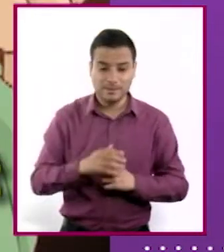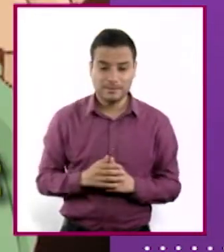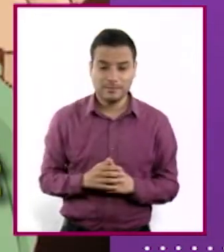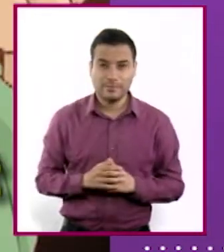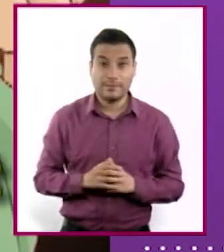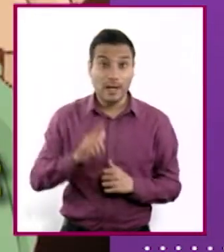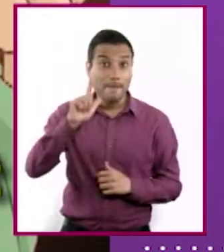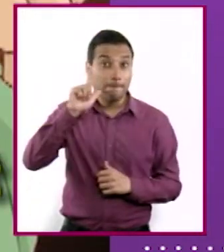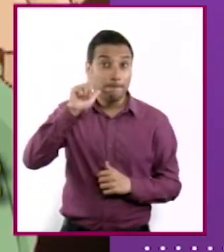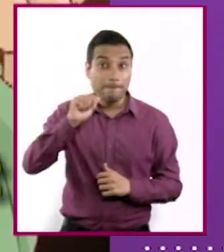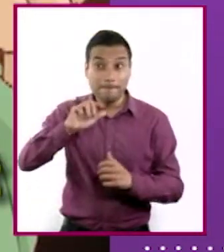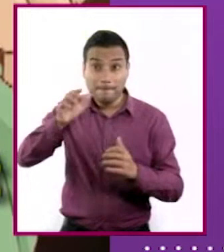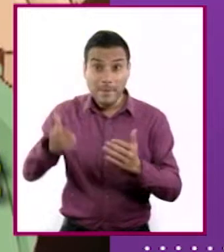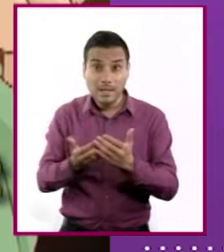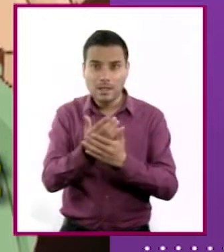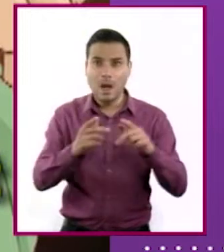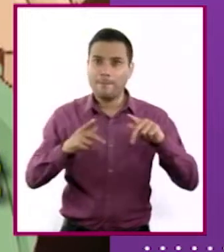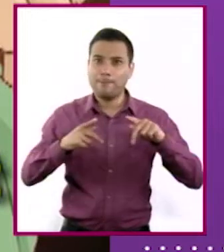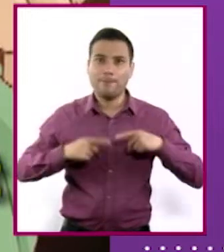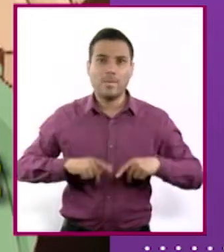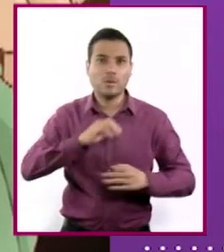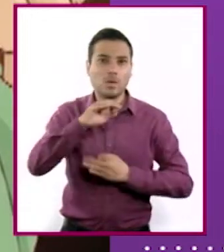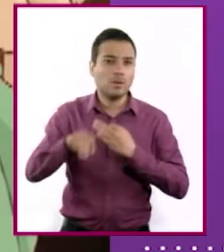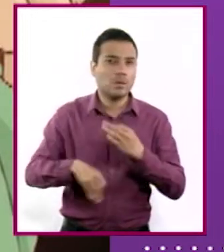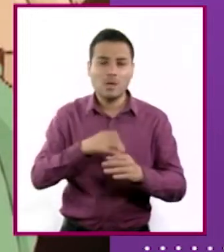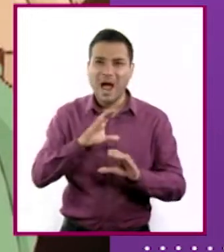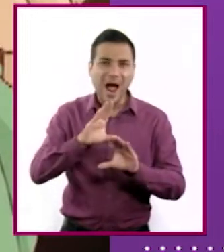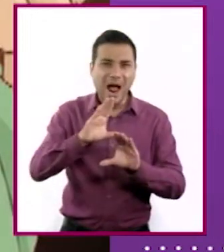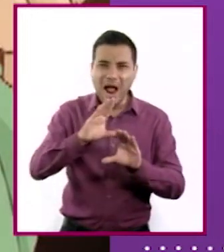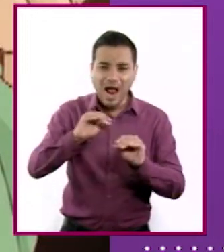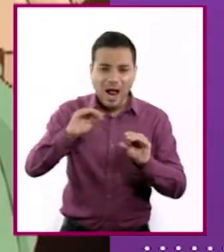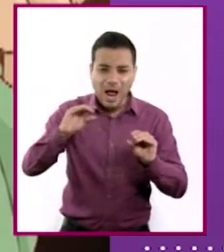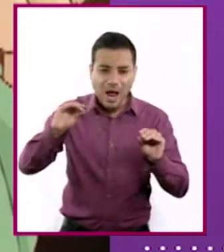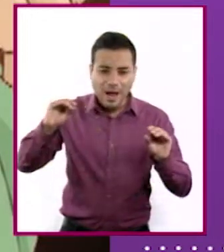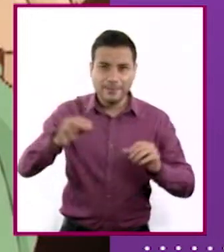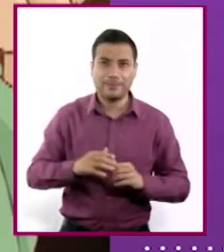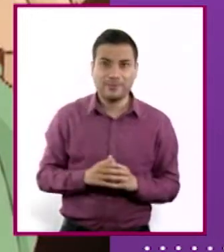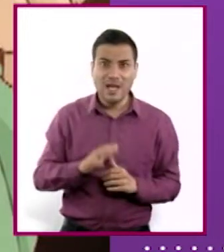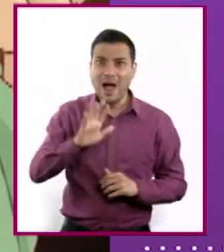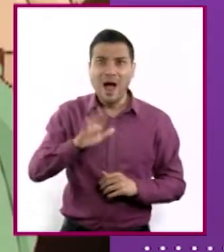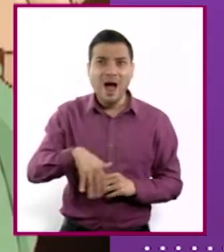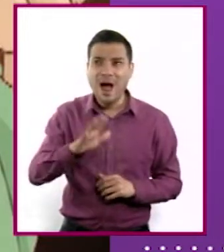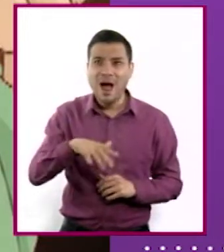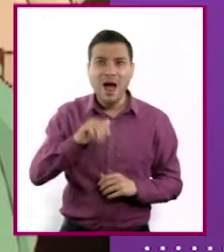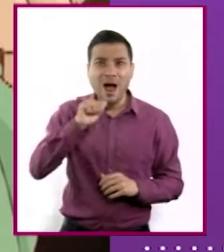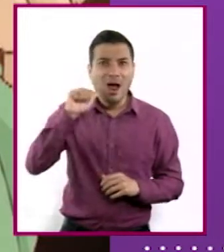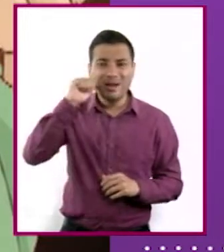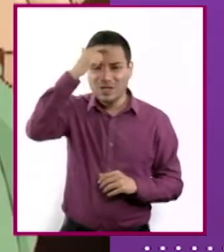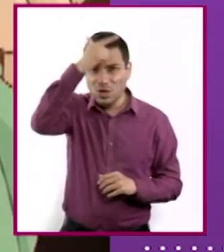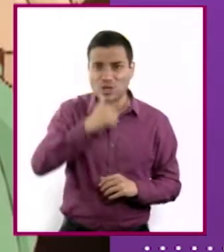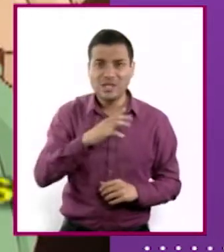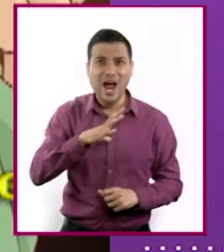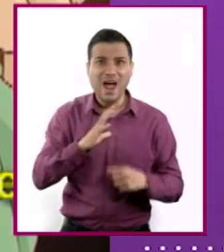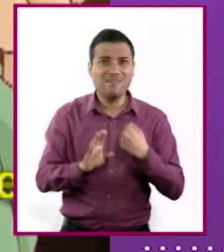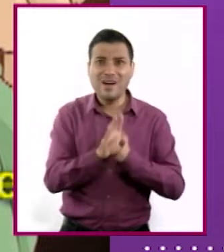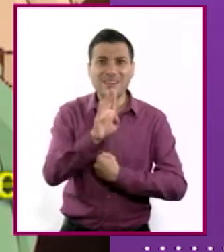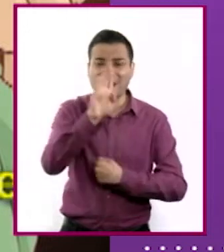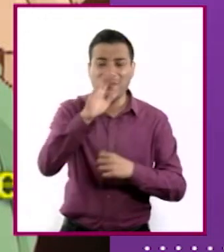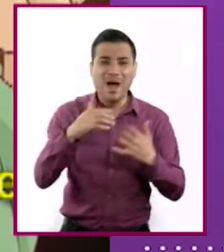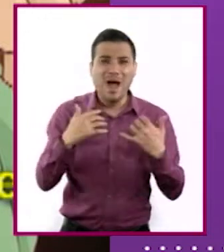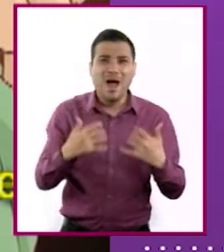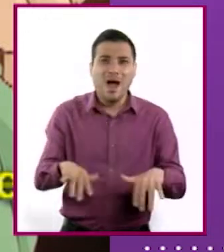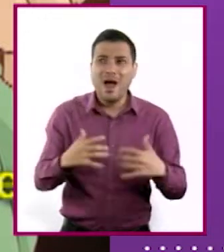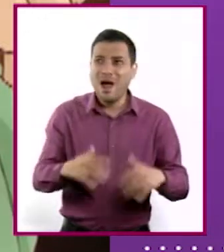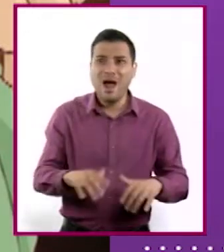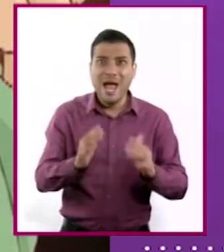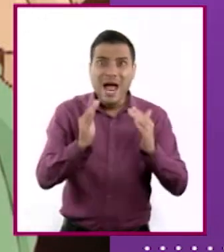next day, everyone talked about it. There was a ghost in town yesterday. Yes, the ghost walked near